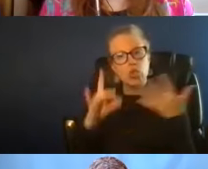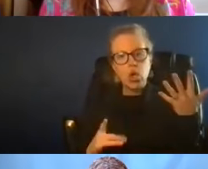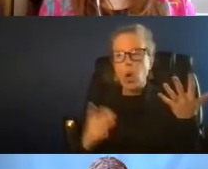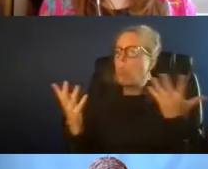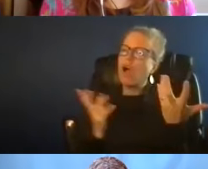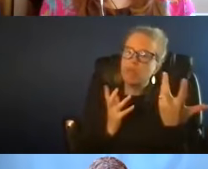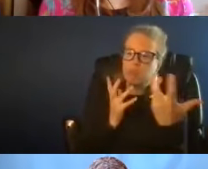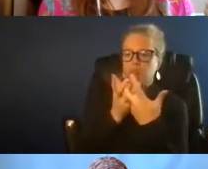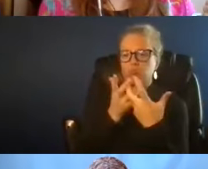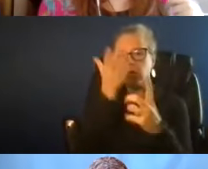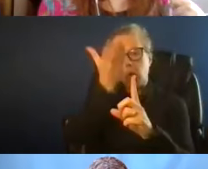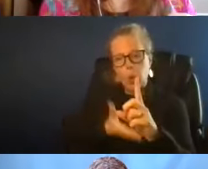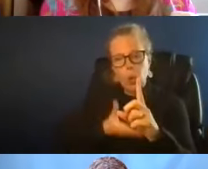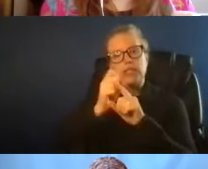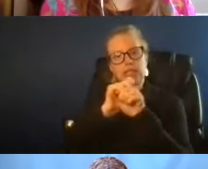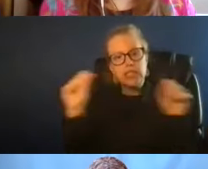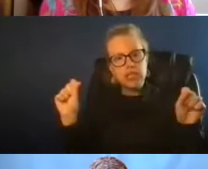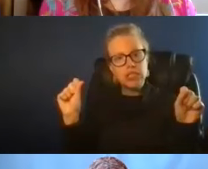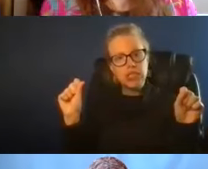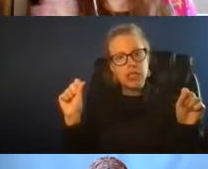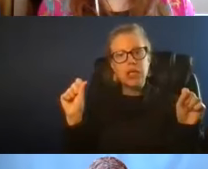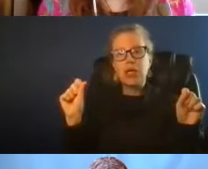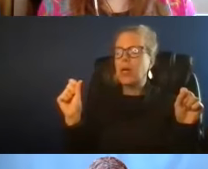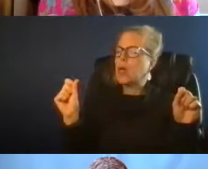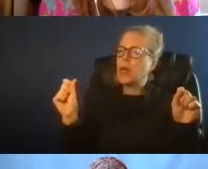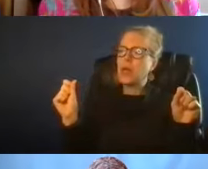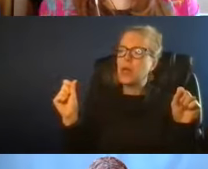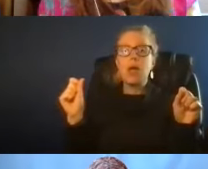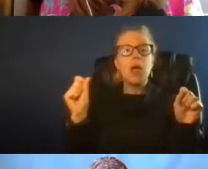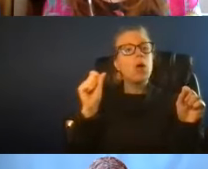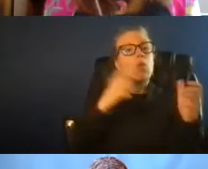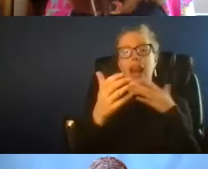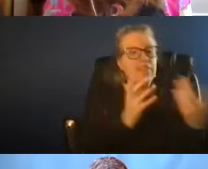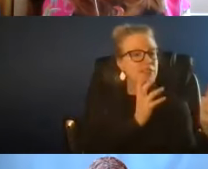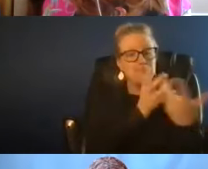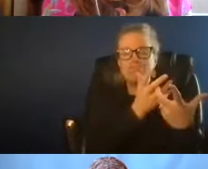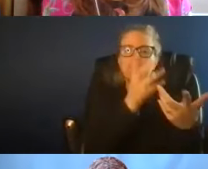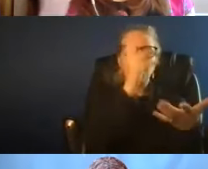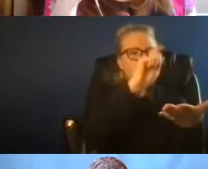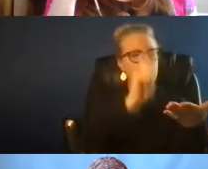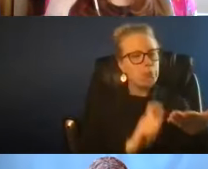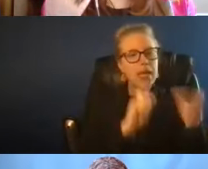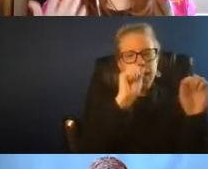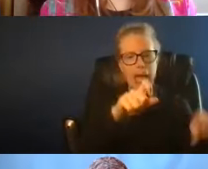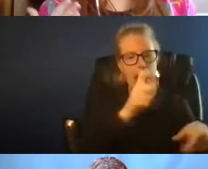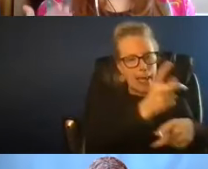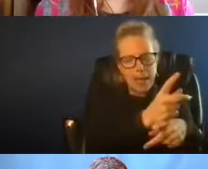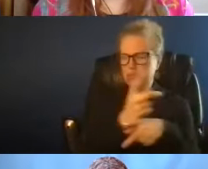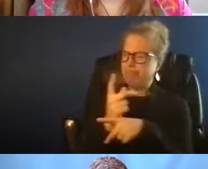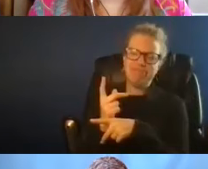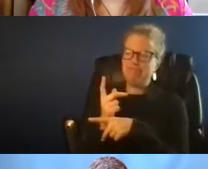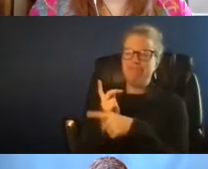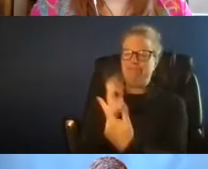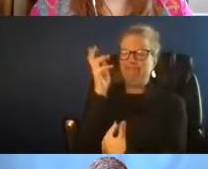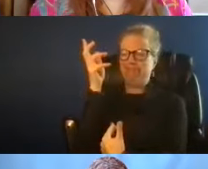for you, you keep, and what doesn't work for you, you just ignore. So there are options for people who